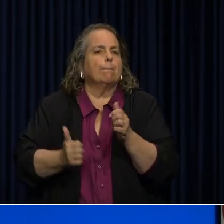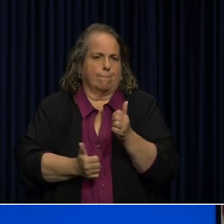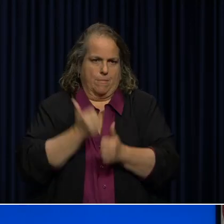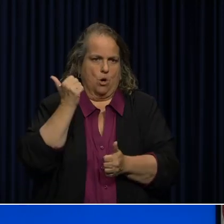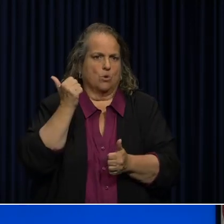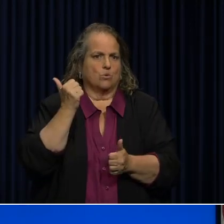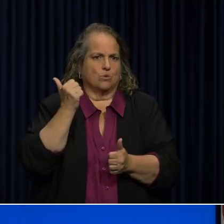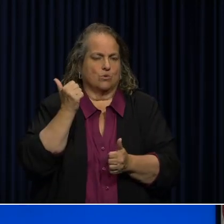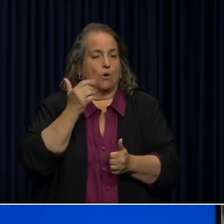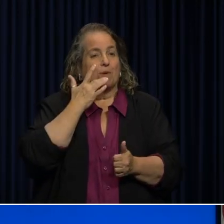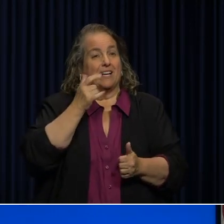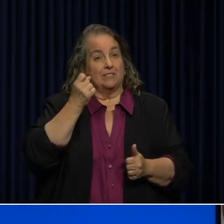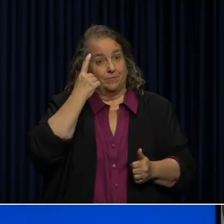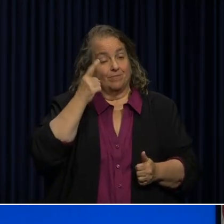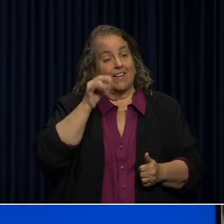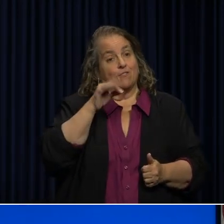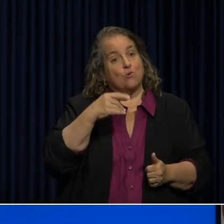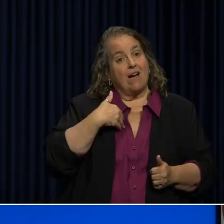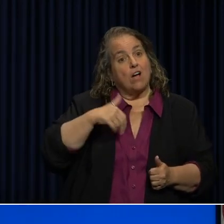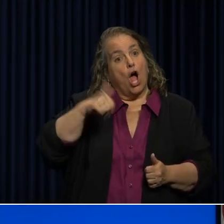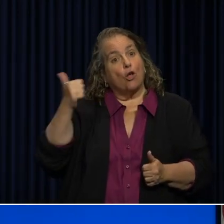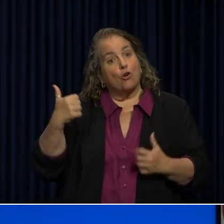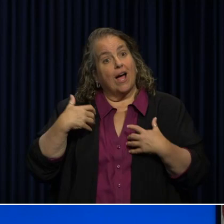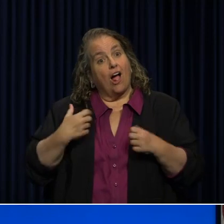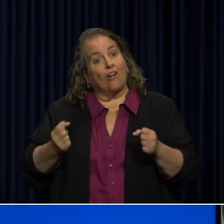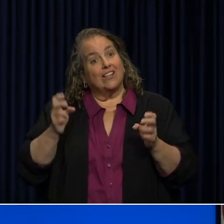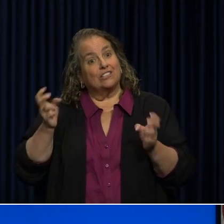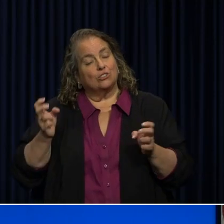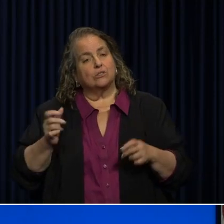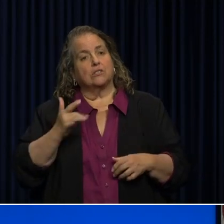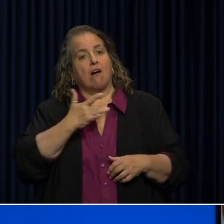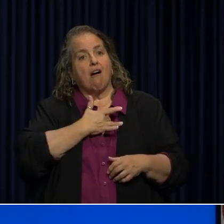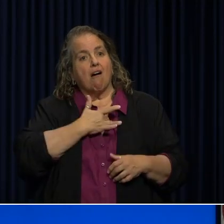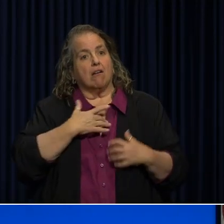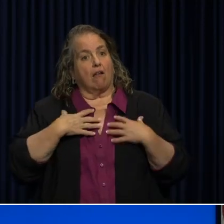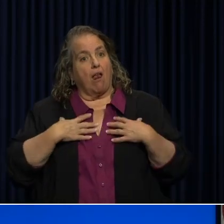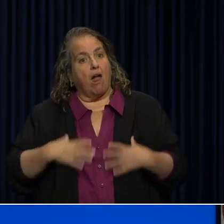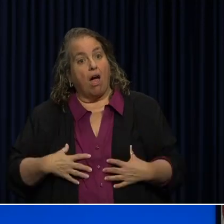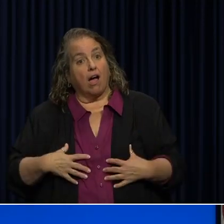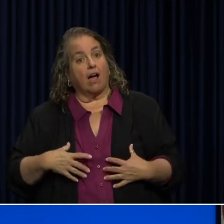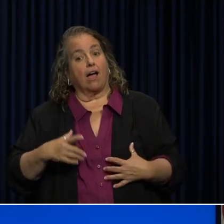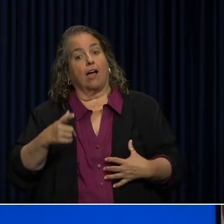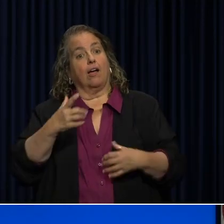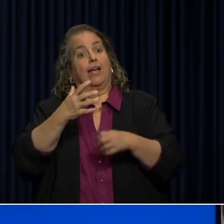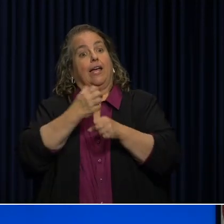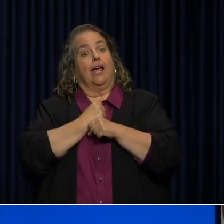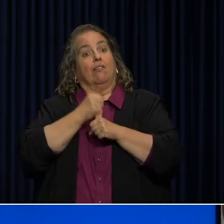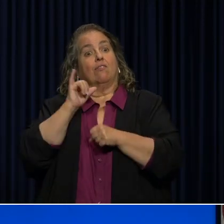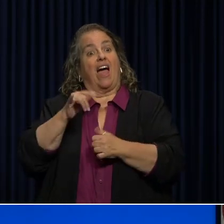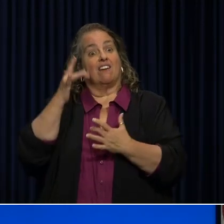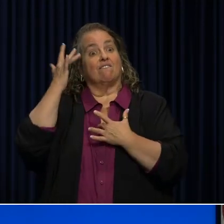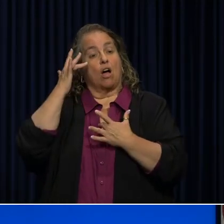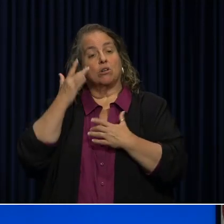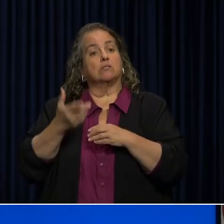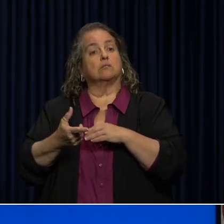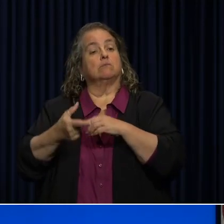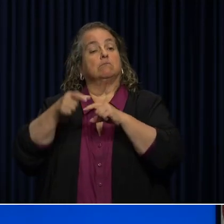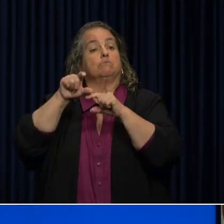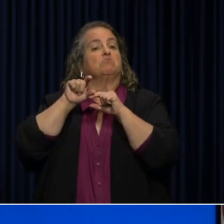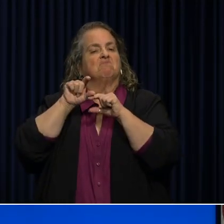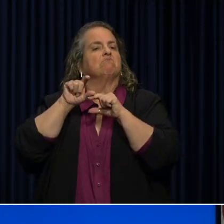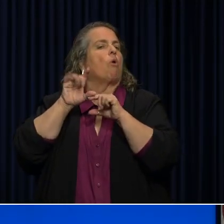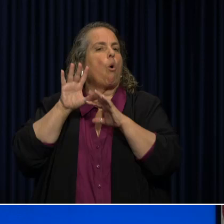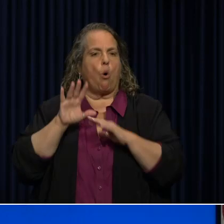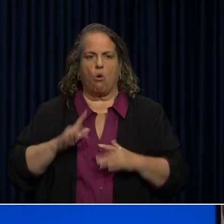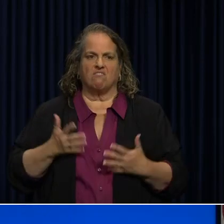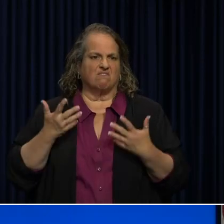health condition, and it adds on top of it. We believe that it's the right thing to do for their families, and given that at the